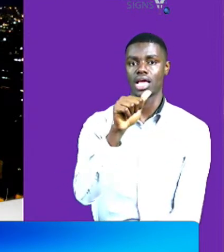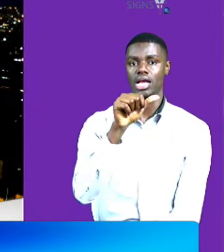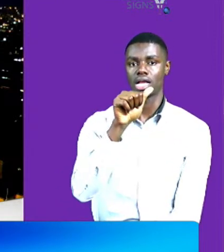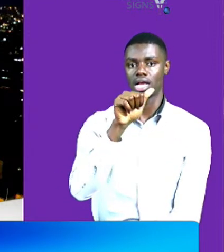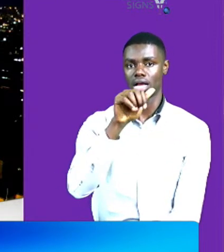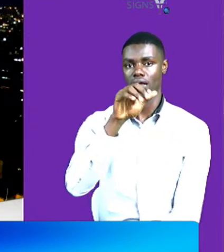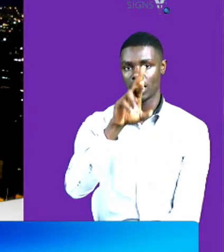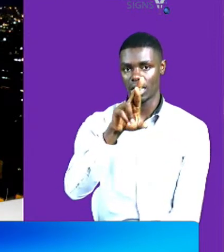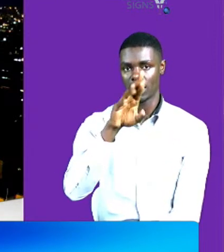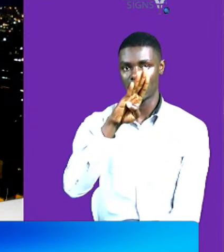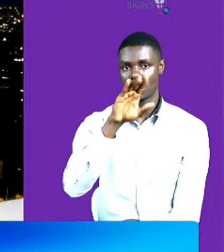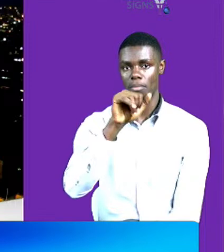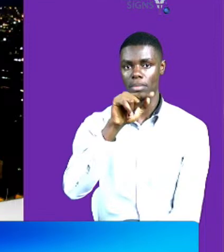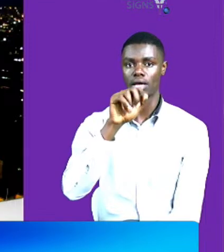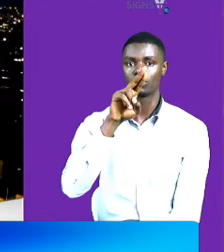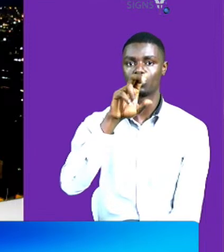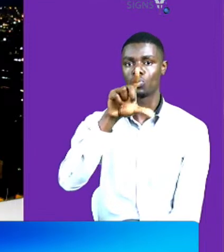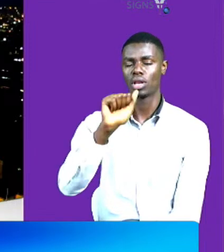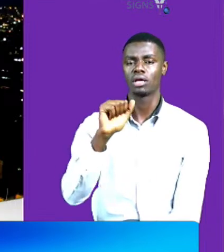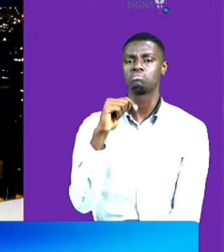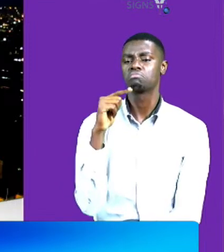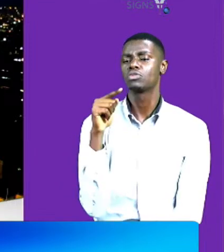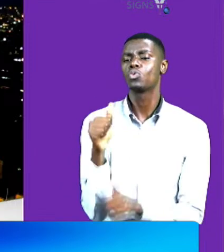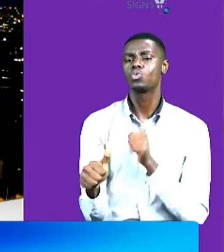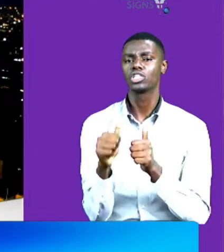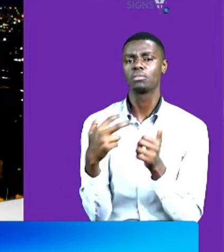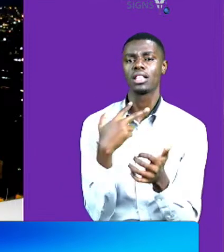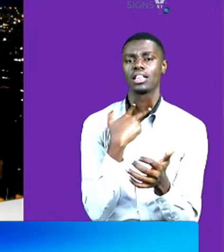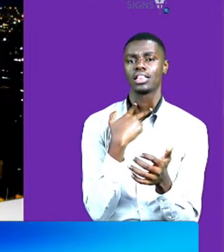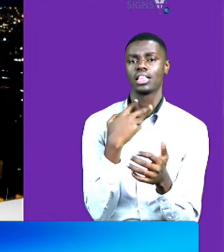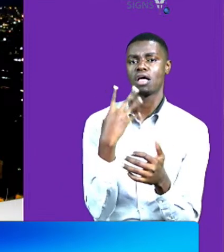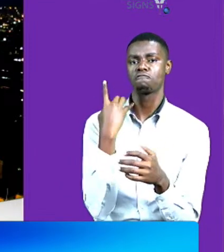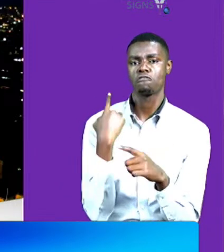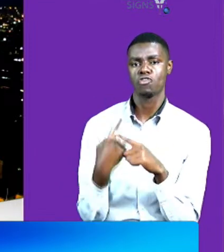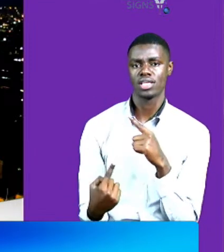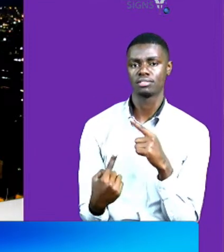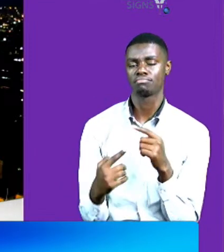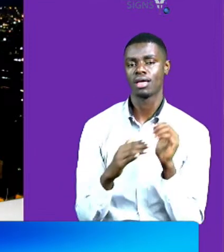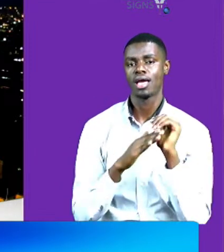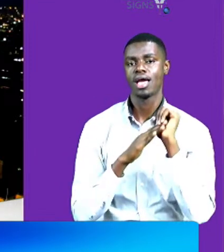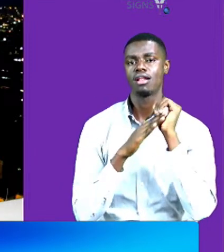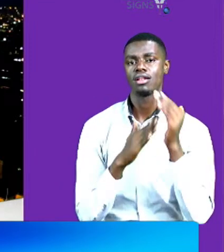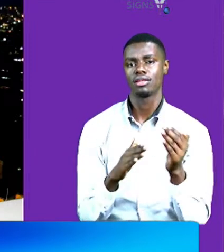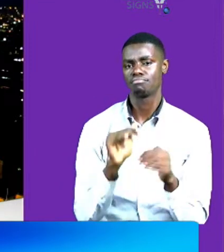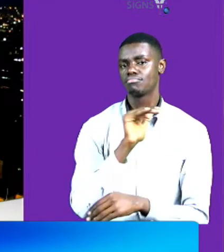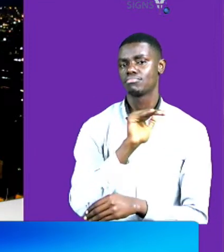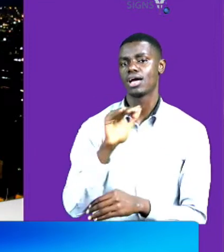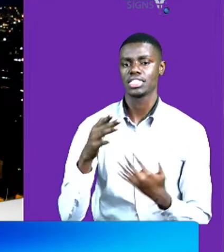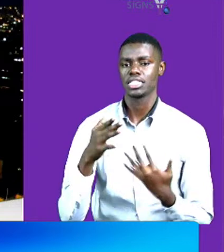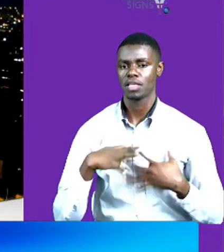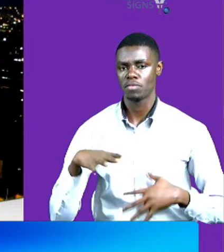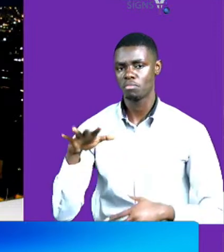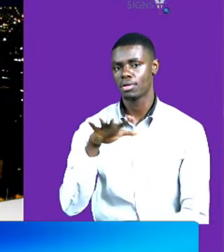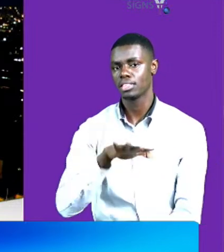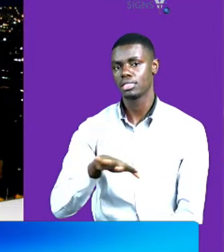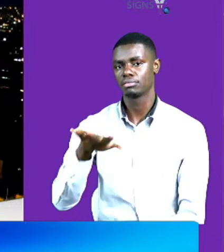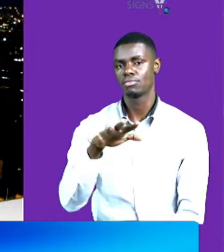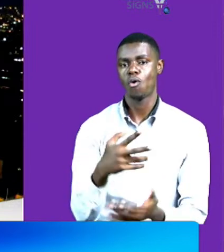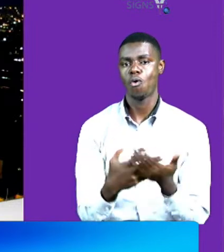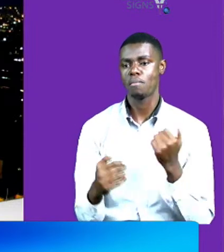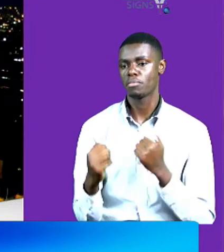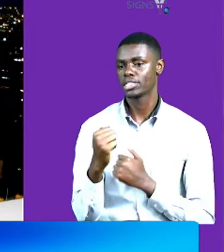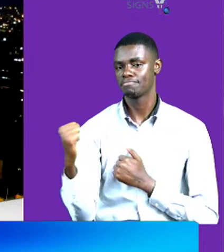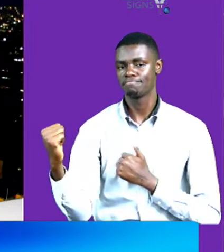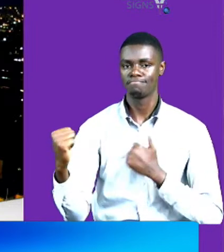has been at a standstill for nearly 4 years. The leaders have urged residents on both